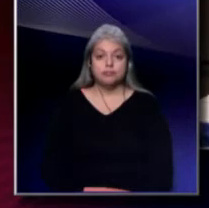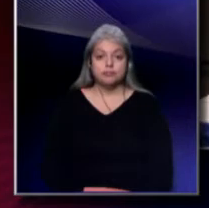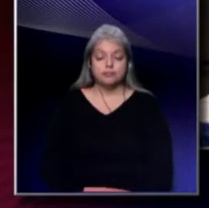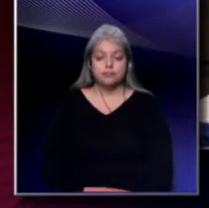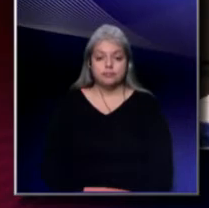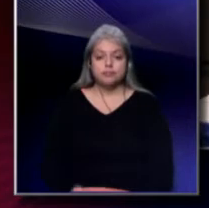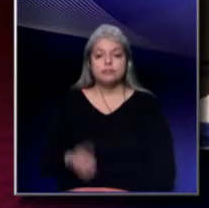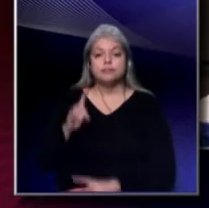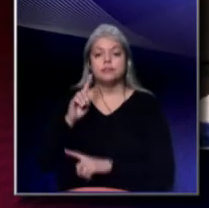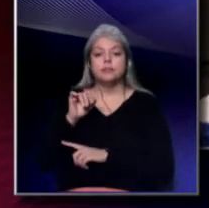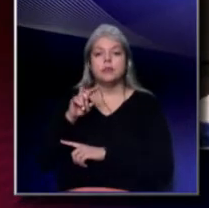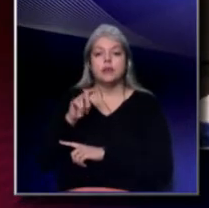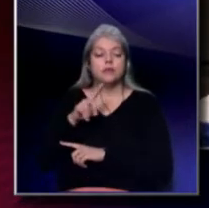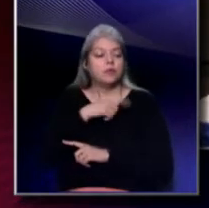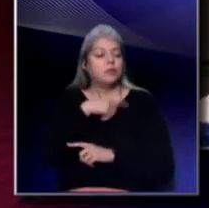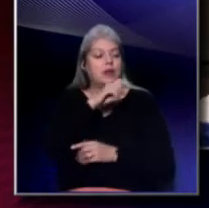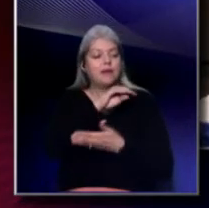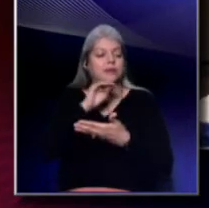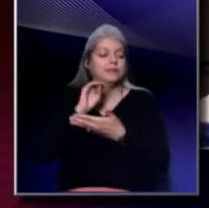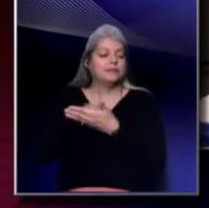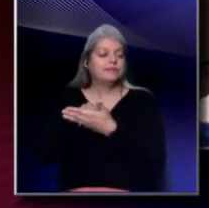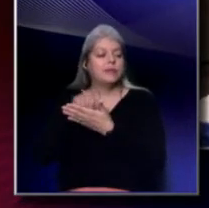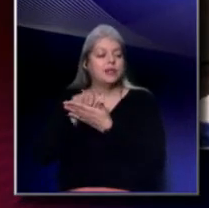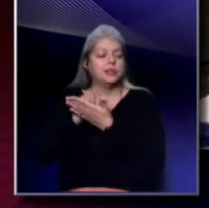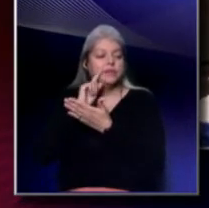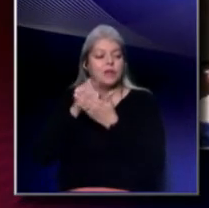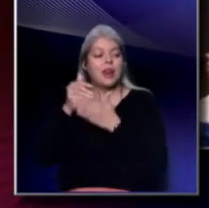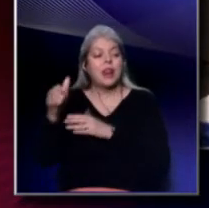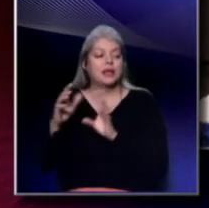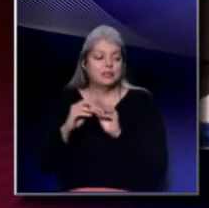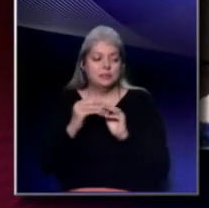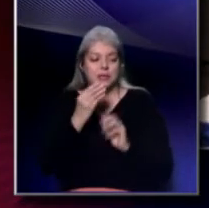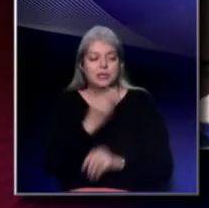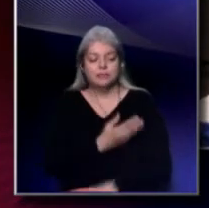That we would have to agendize for the next meeting.